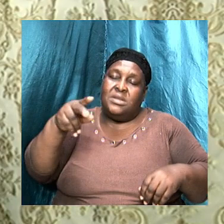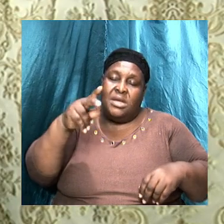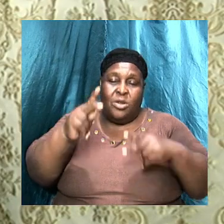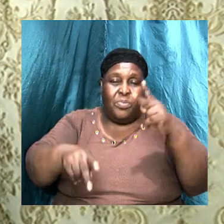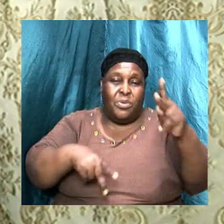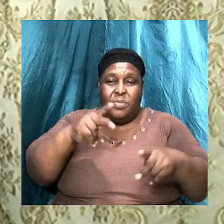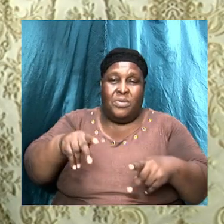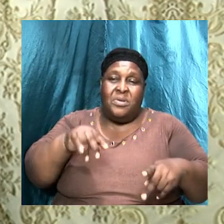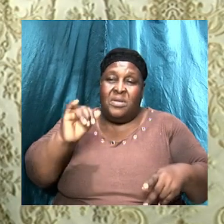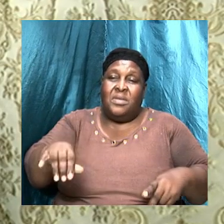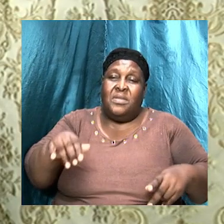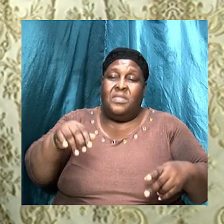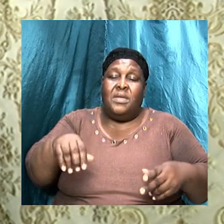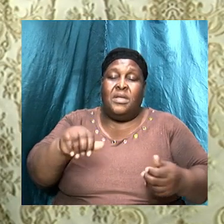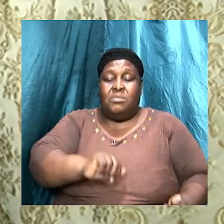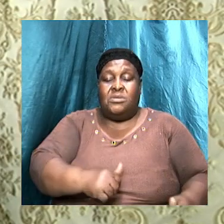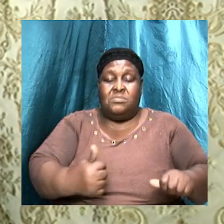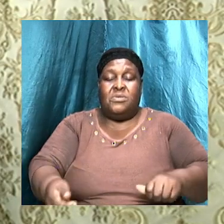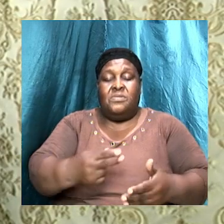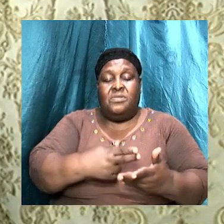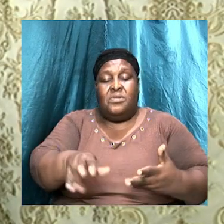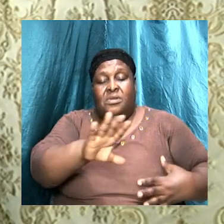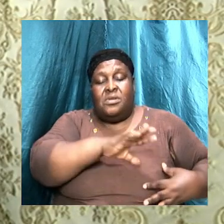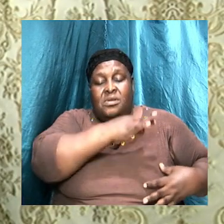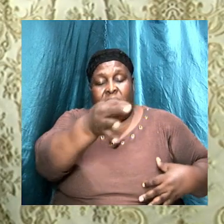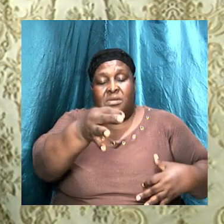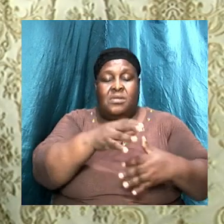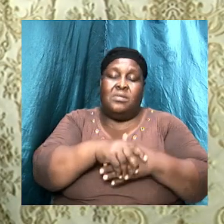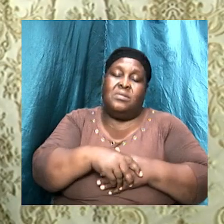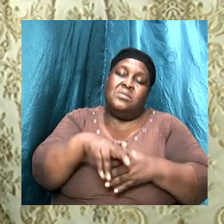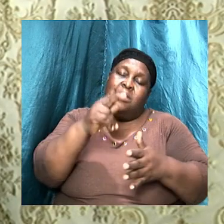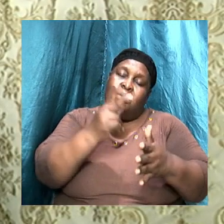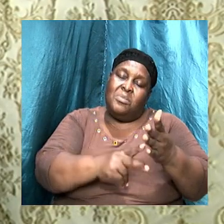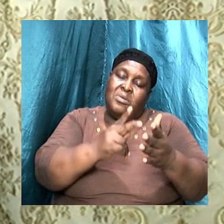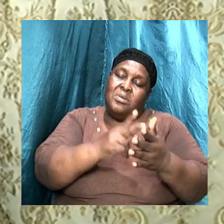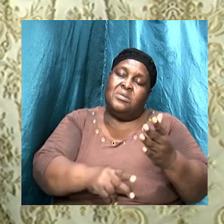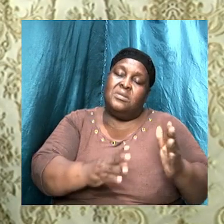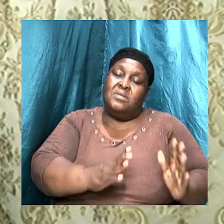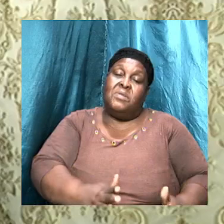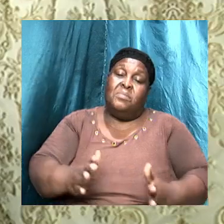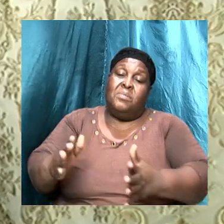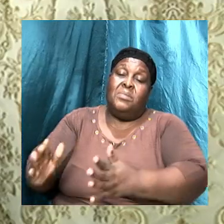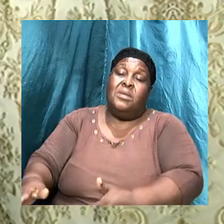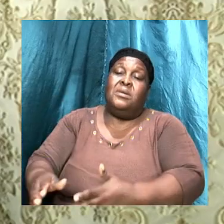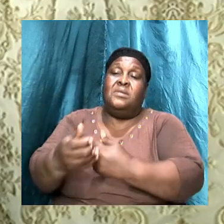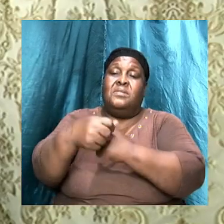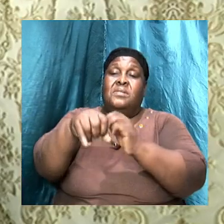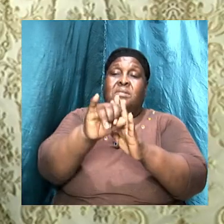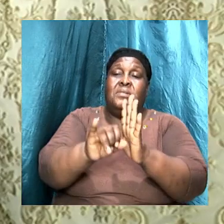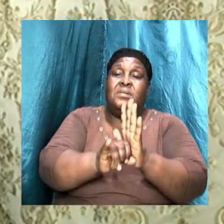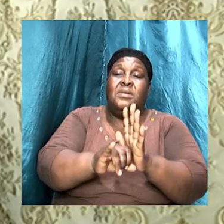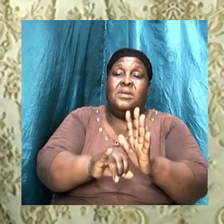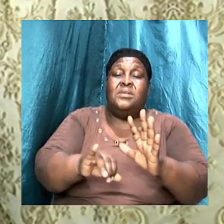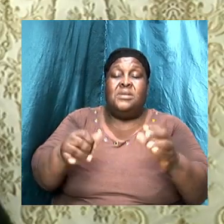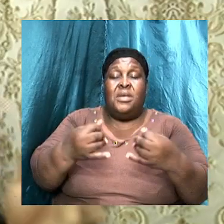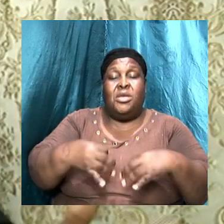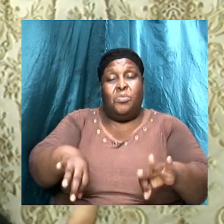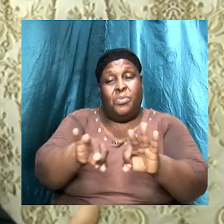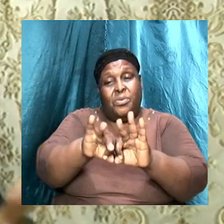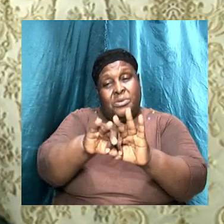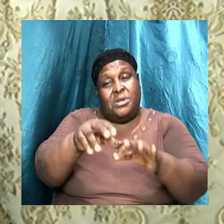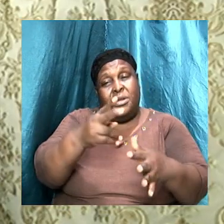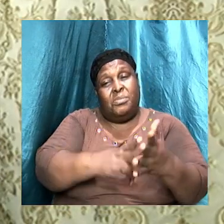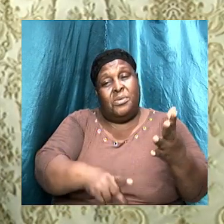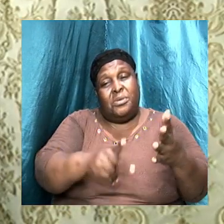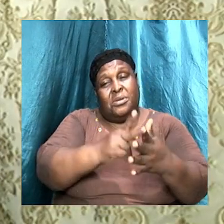that baptism of the Holy Spirit is a part of the plan of salvation it is a significant part look here all of it